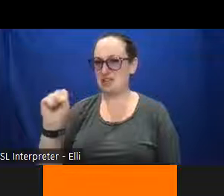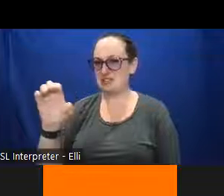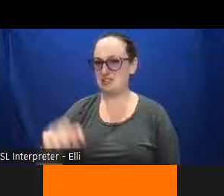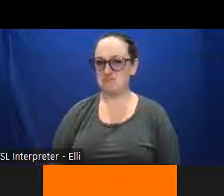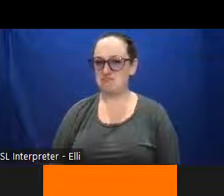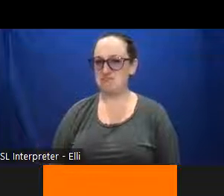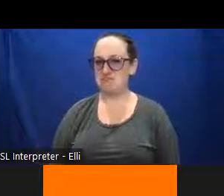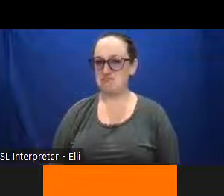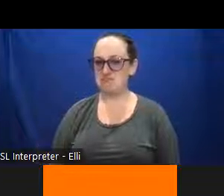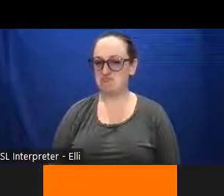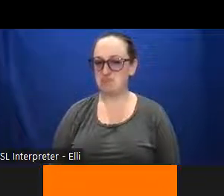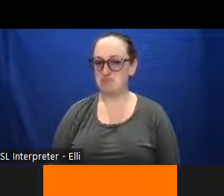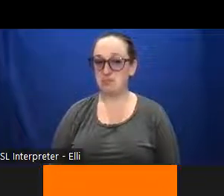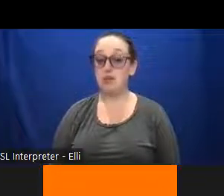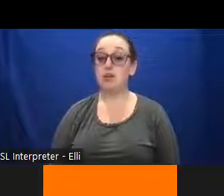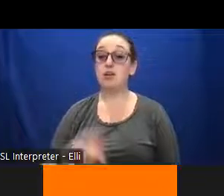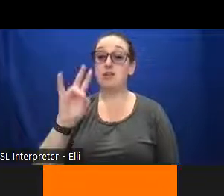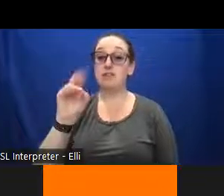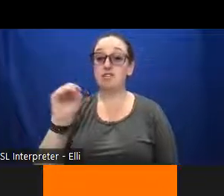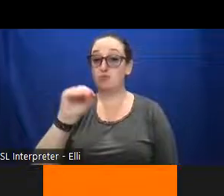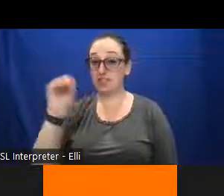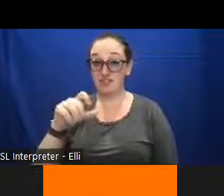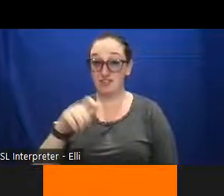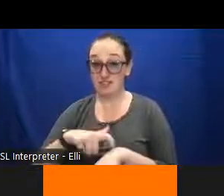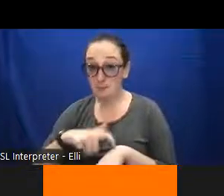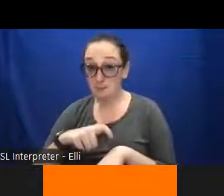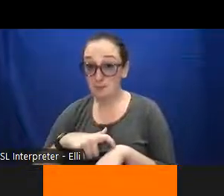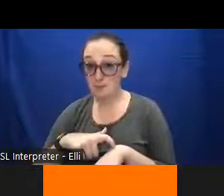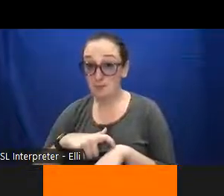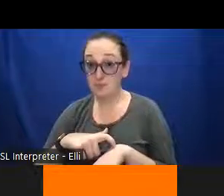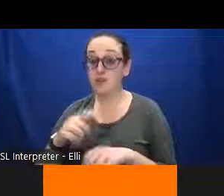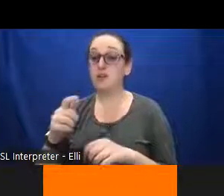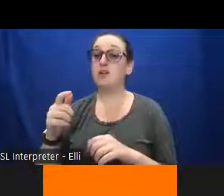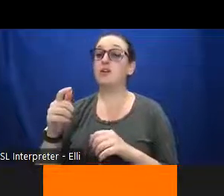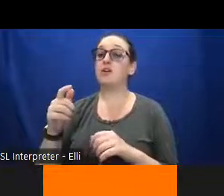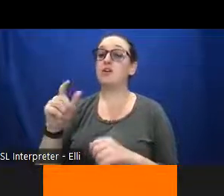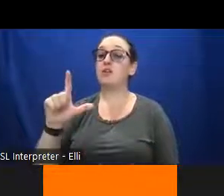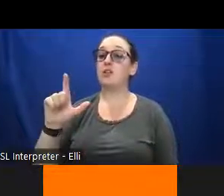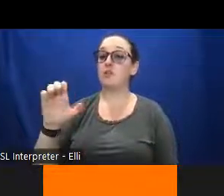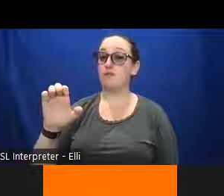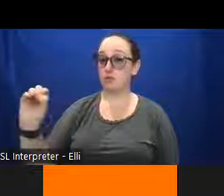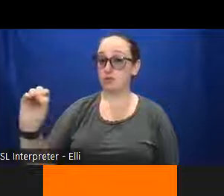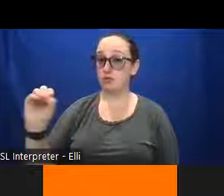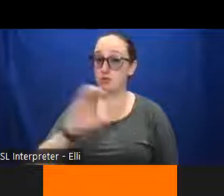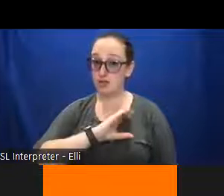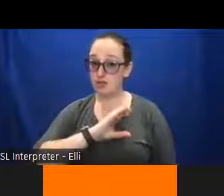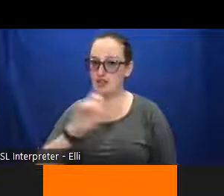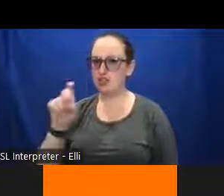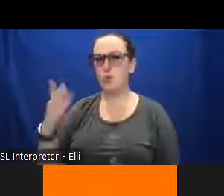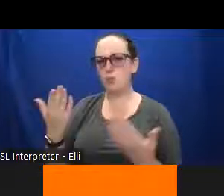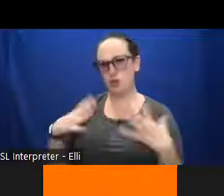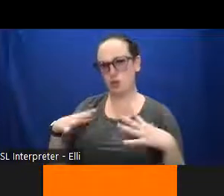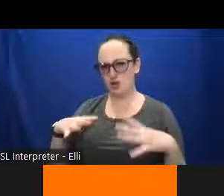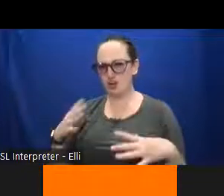system. So 70% of the time, law enforcement asked victims about things like what they're wearing or even